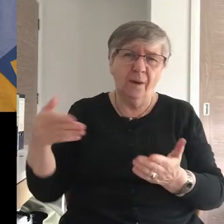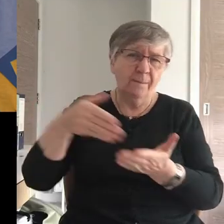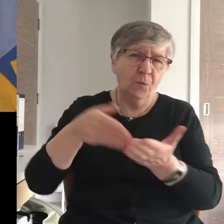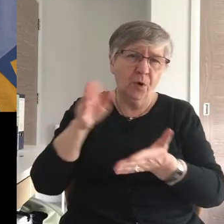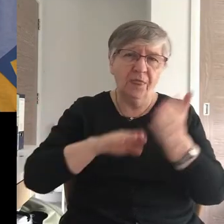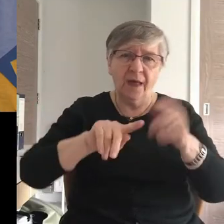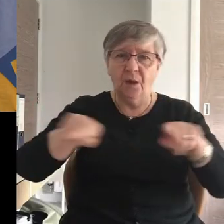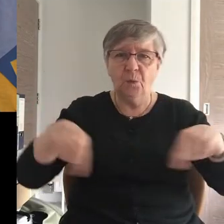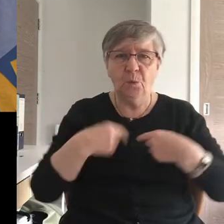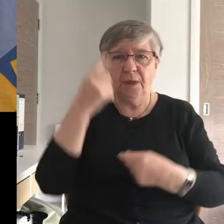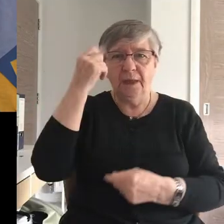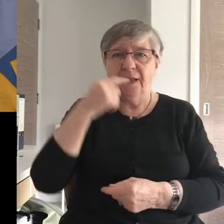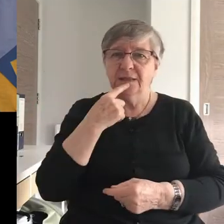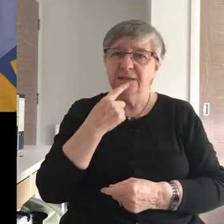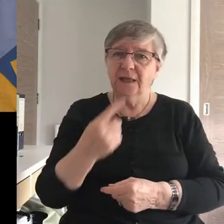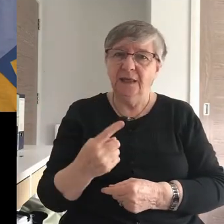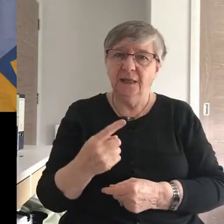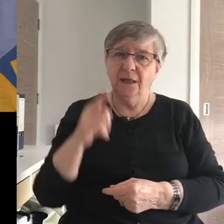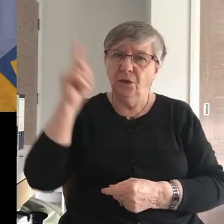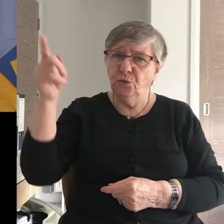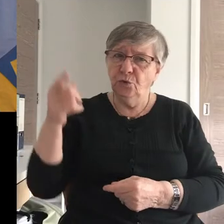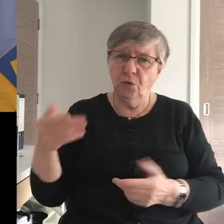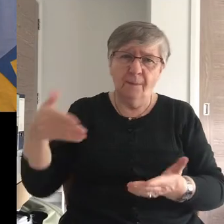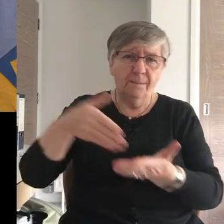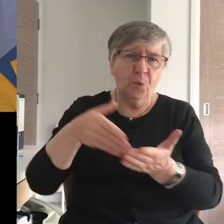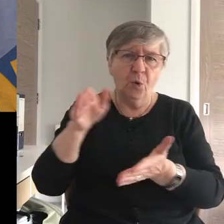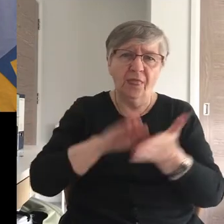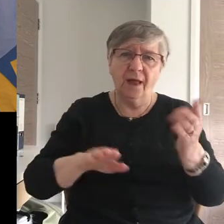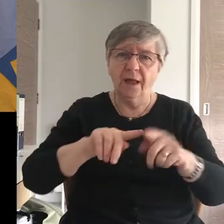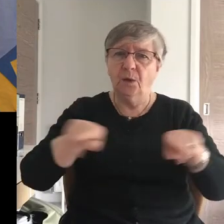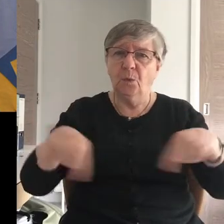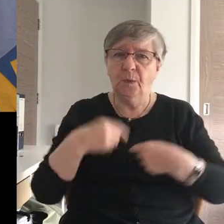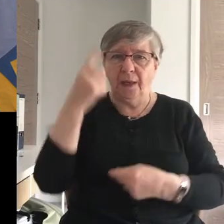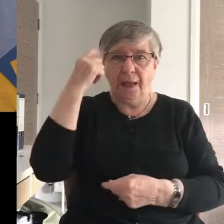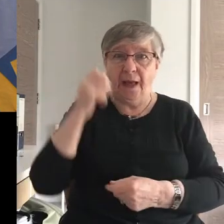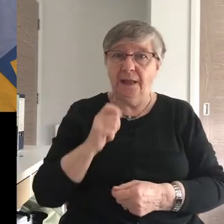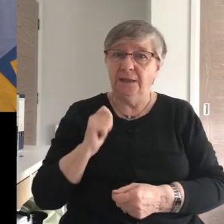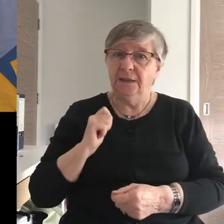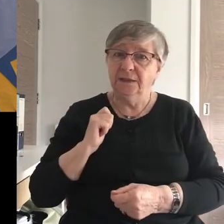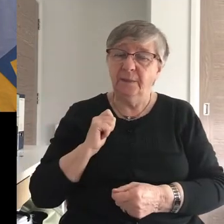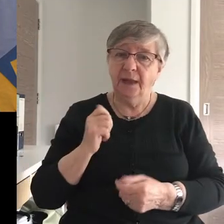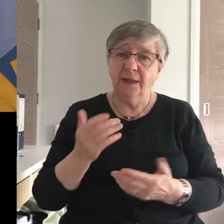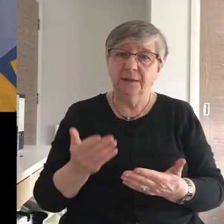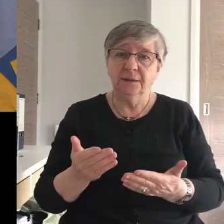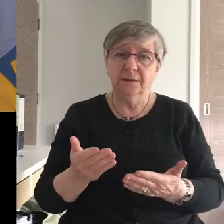beyond what we can express. You are way beyond what we can anticipate.